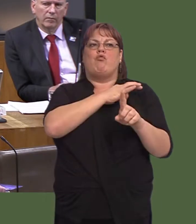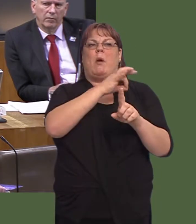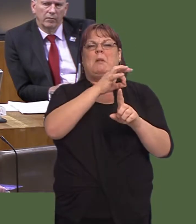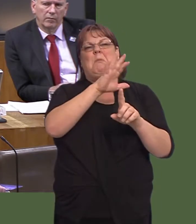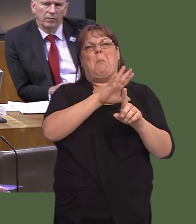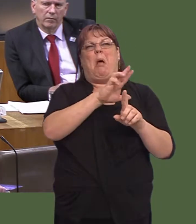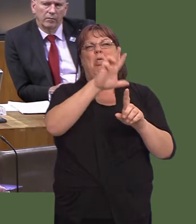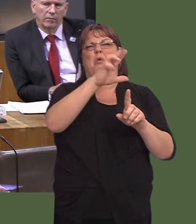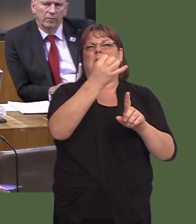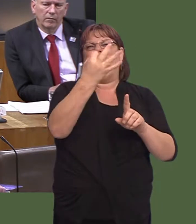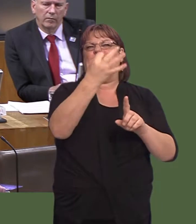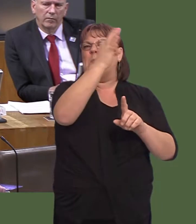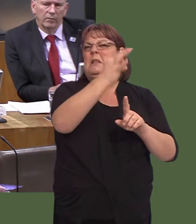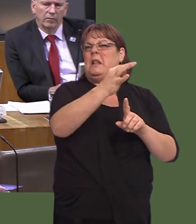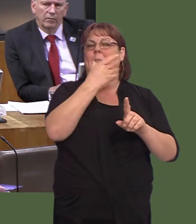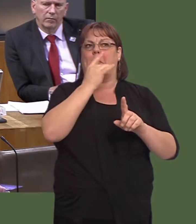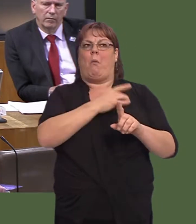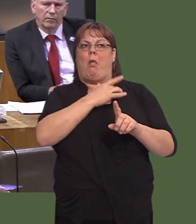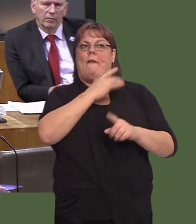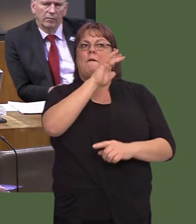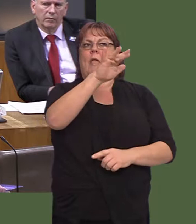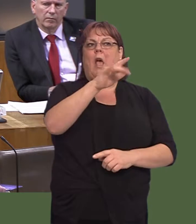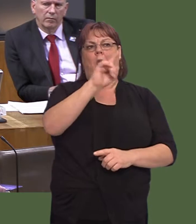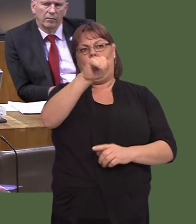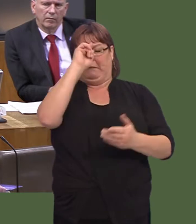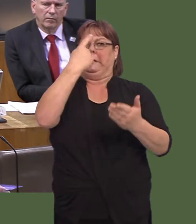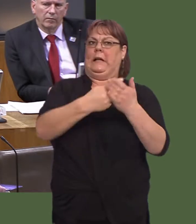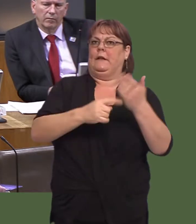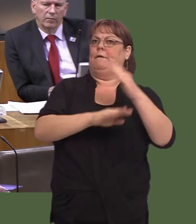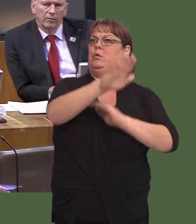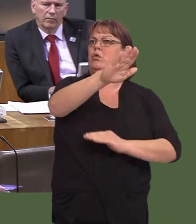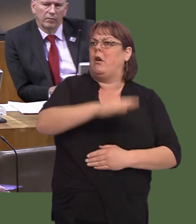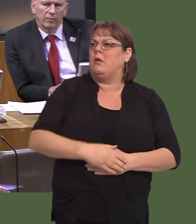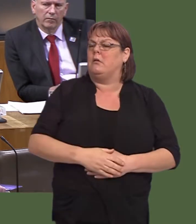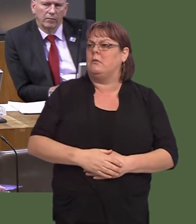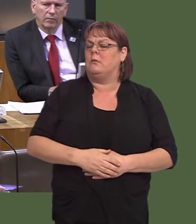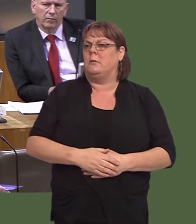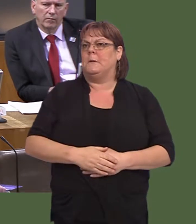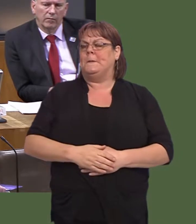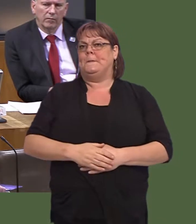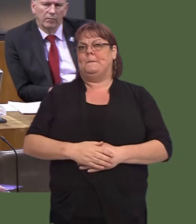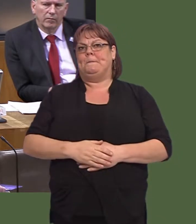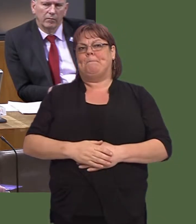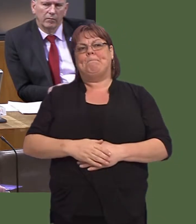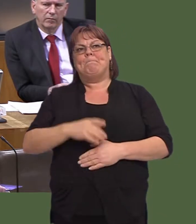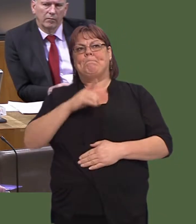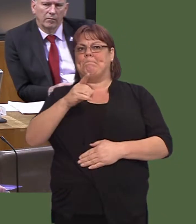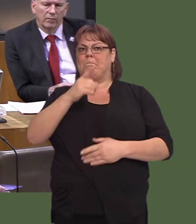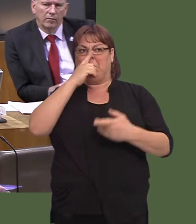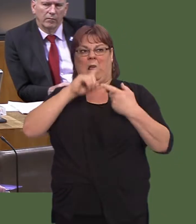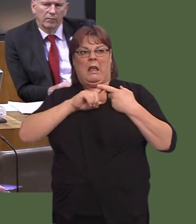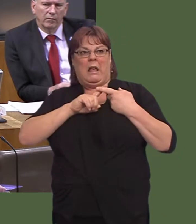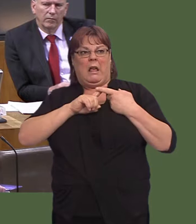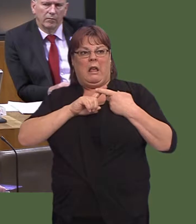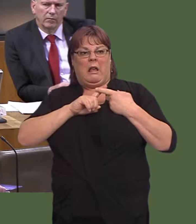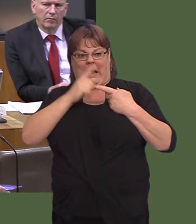37-38% of the population in Northern Ireland in terms of what the future might hold. and that surely is not a situation that is sustainable